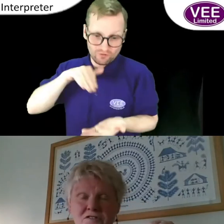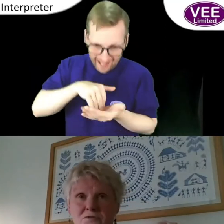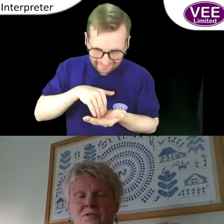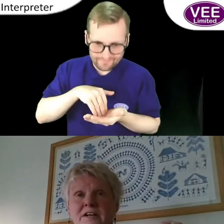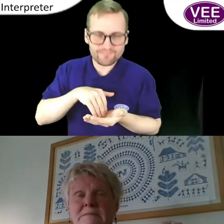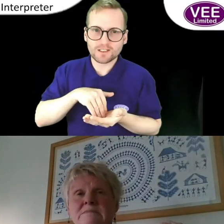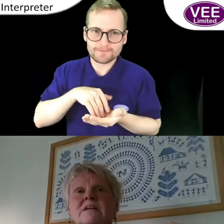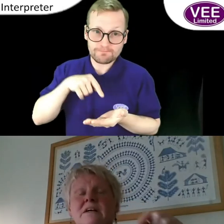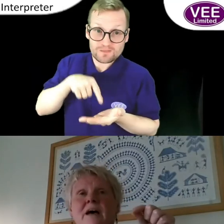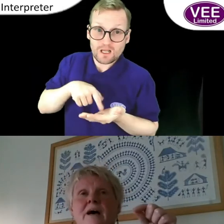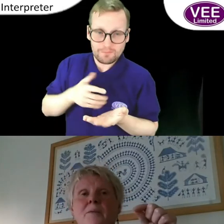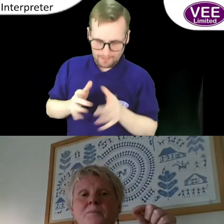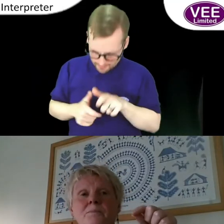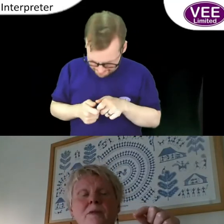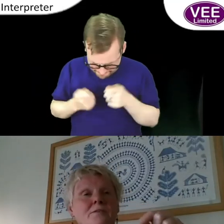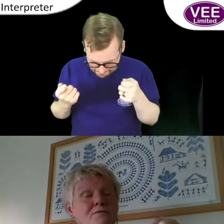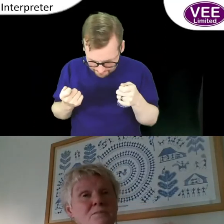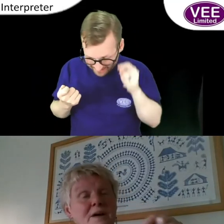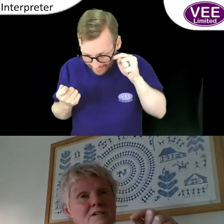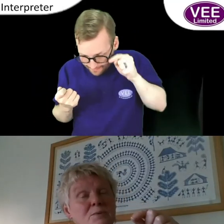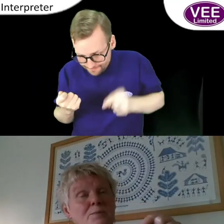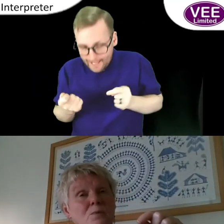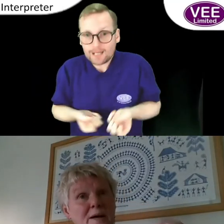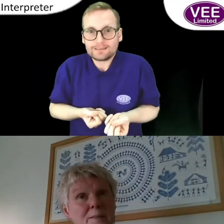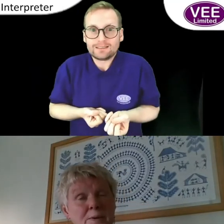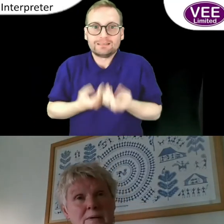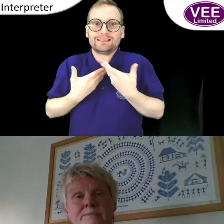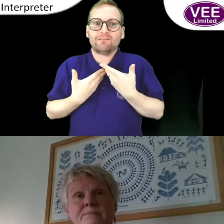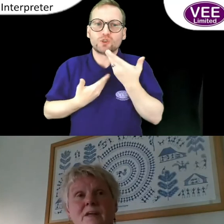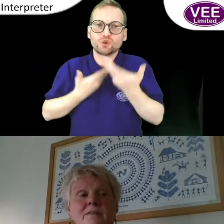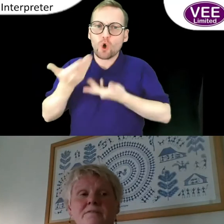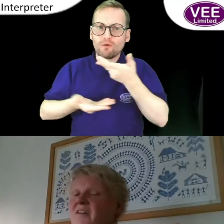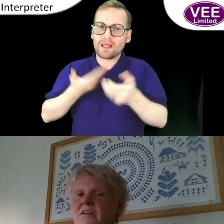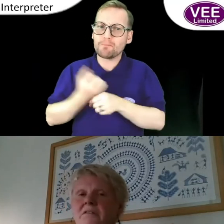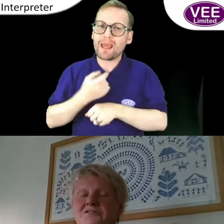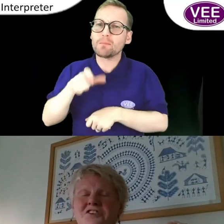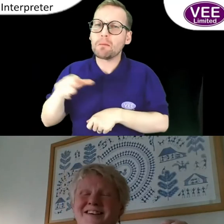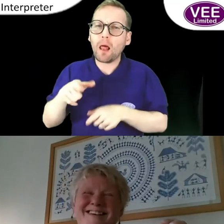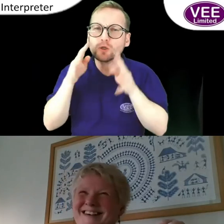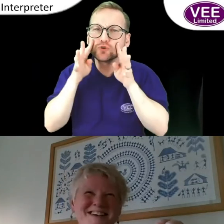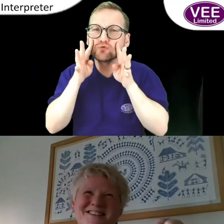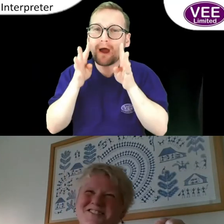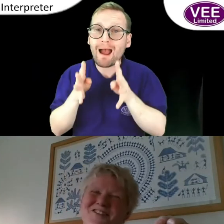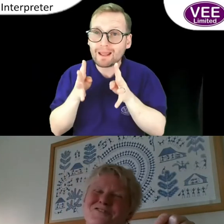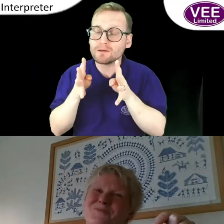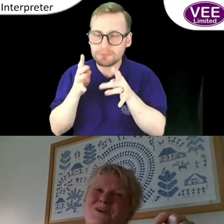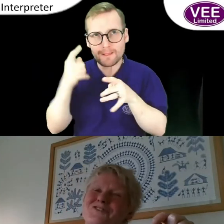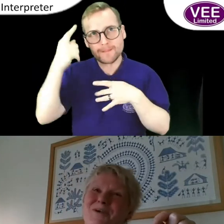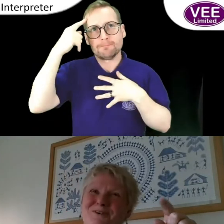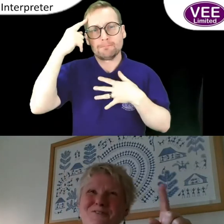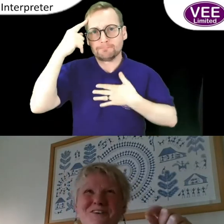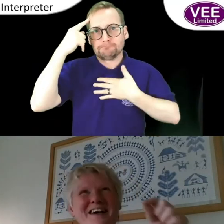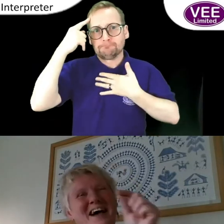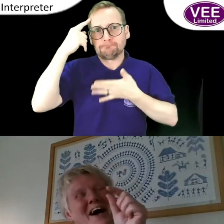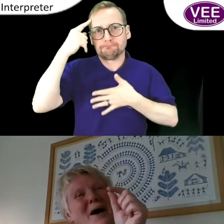tells a story. It often makes people weep. And that's it's nothing to be